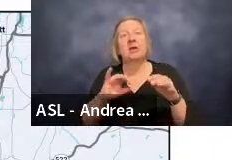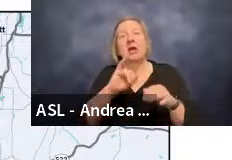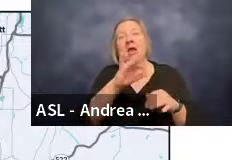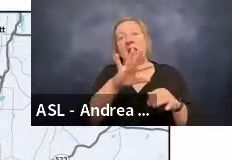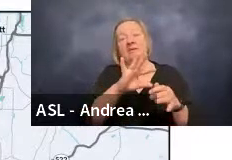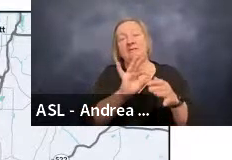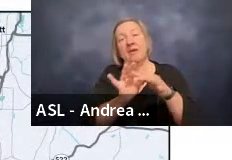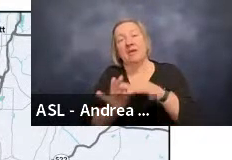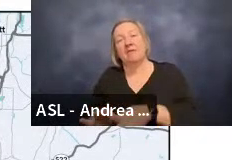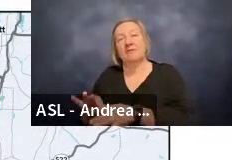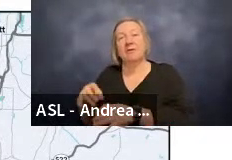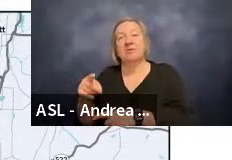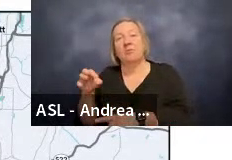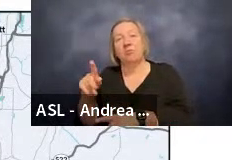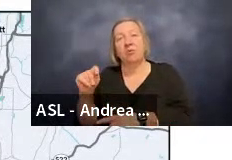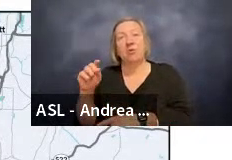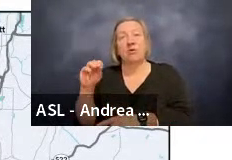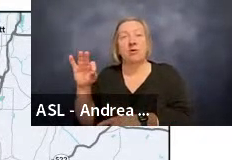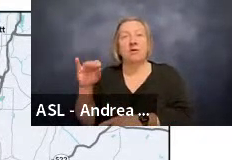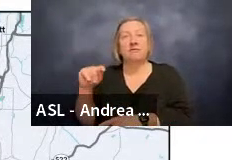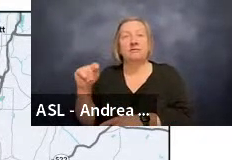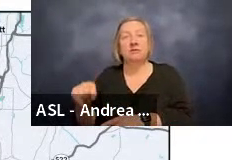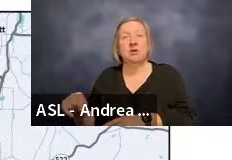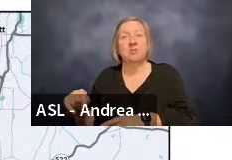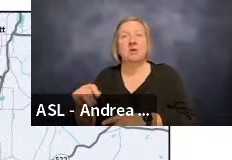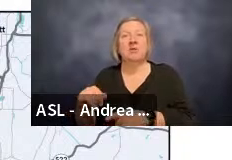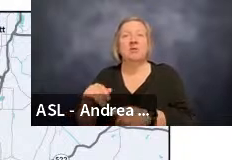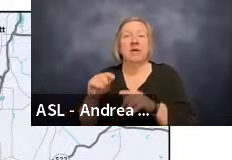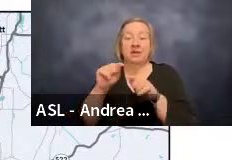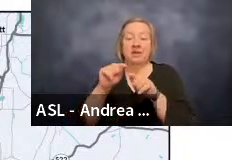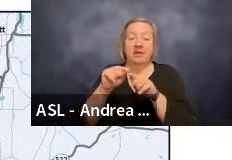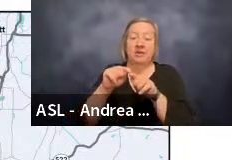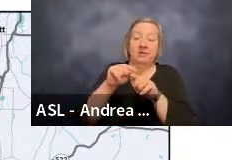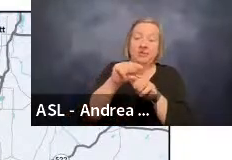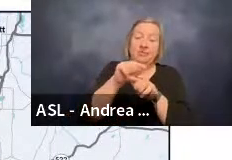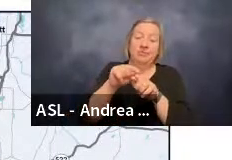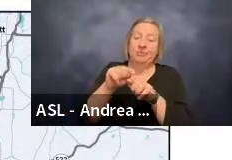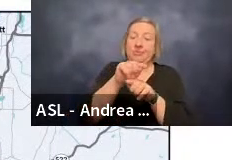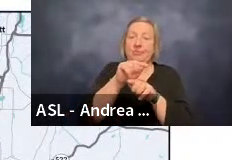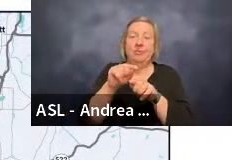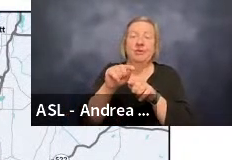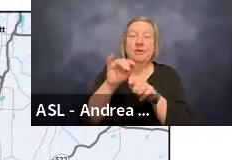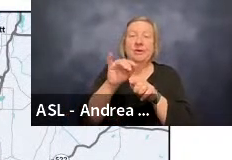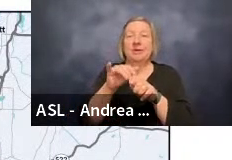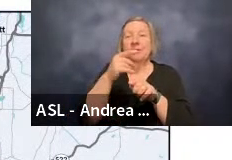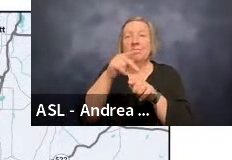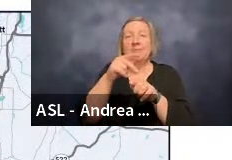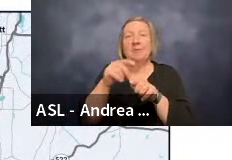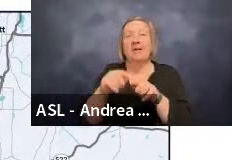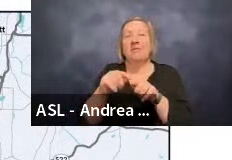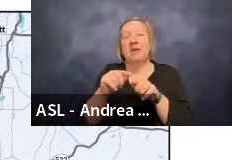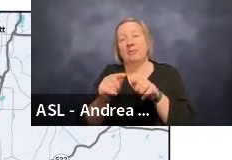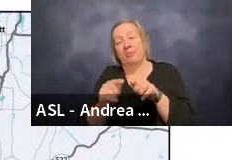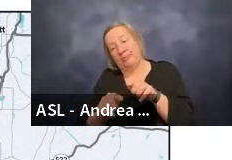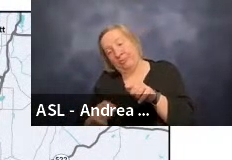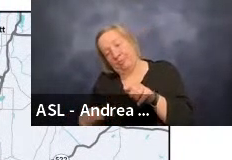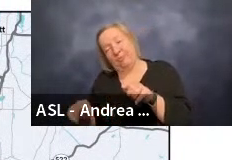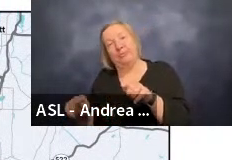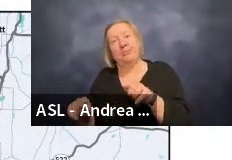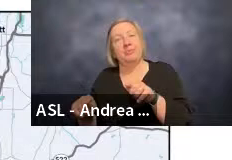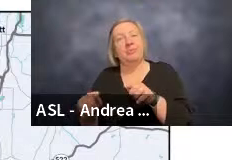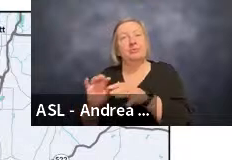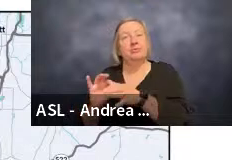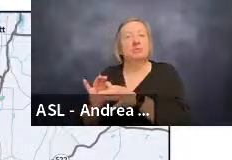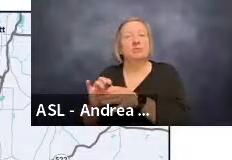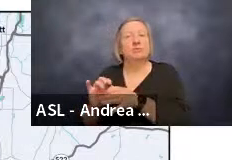of Tacoma. That's that dotted purple, and then the piece that's a little longer that connects I-5 out to